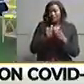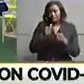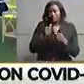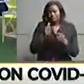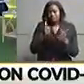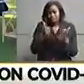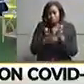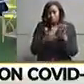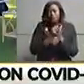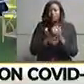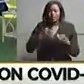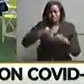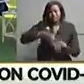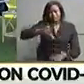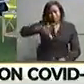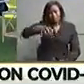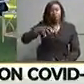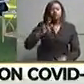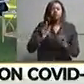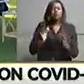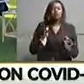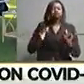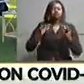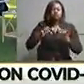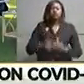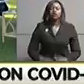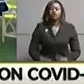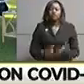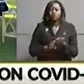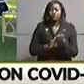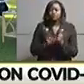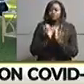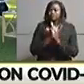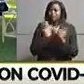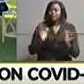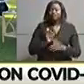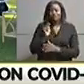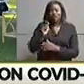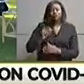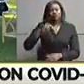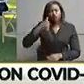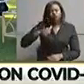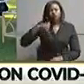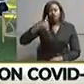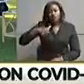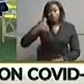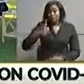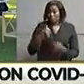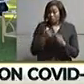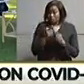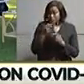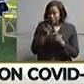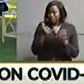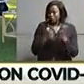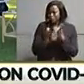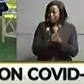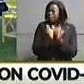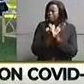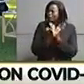town who keep using this public transport. But if we solve the problem of public